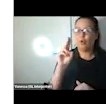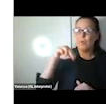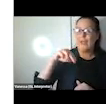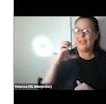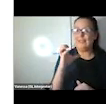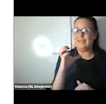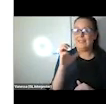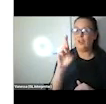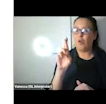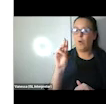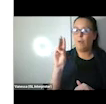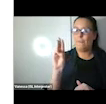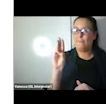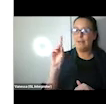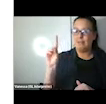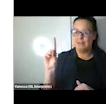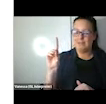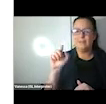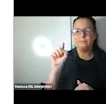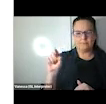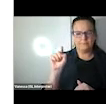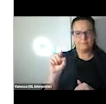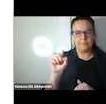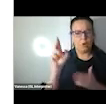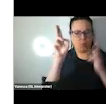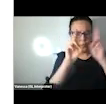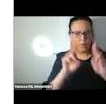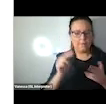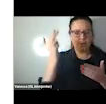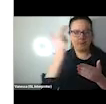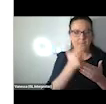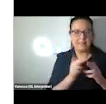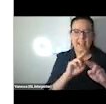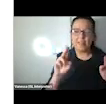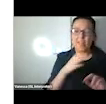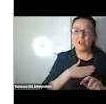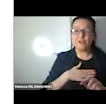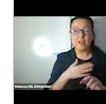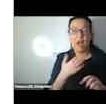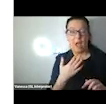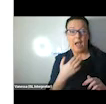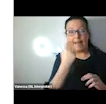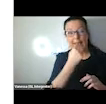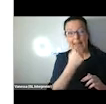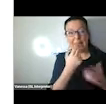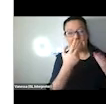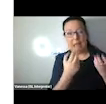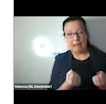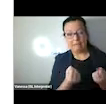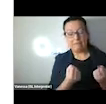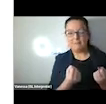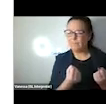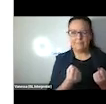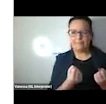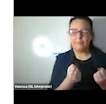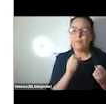Persons with Disabilities, which reinforces the fact that universal design is not just a nice to have, because this is coming from a